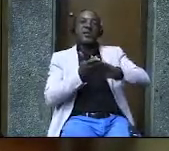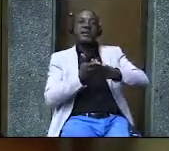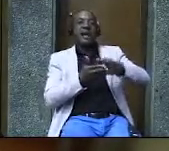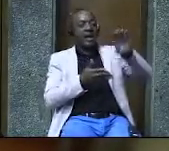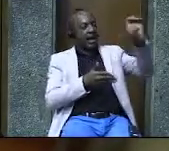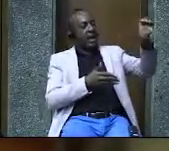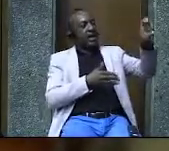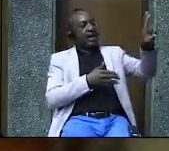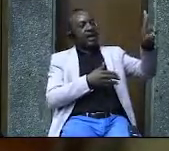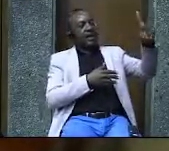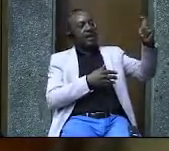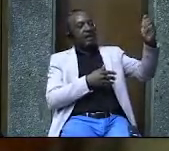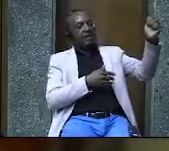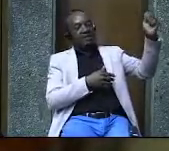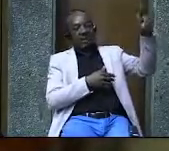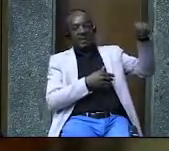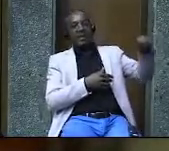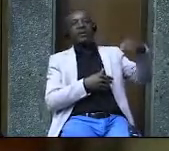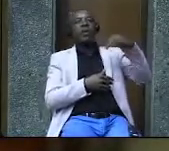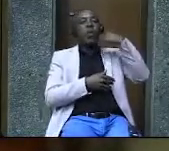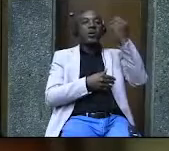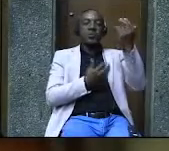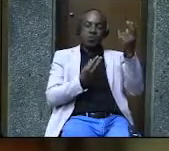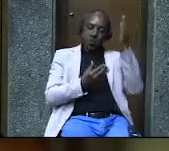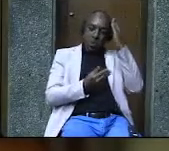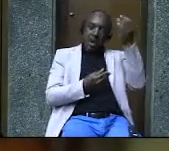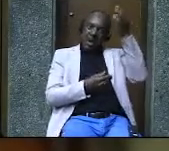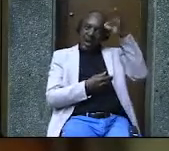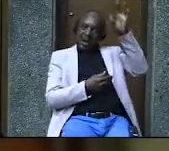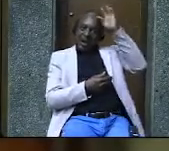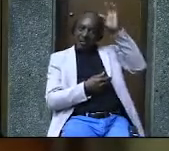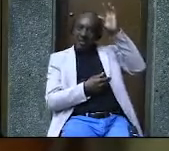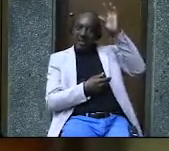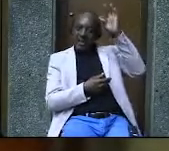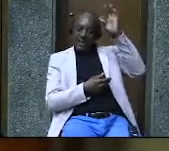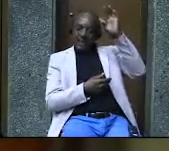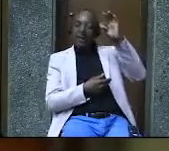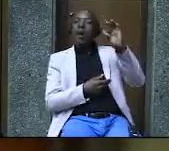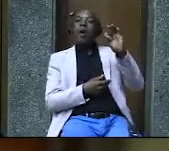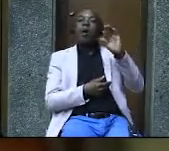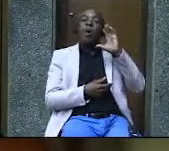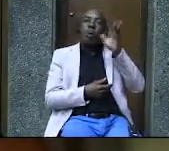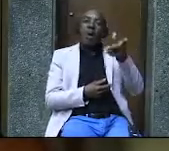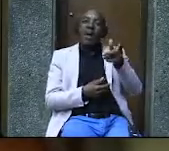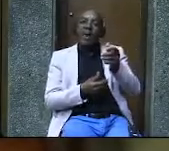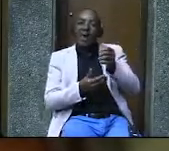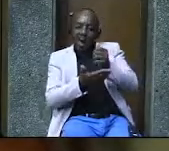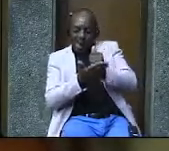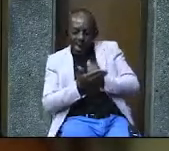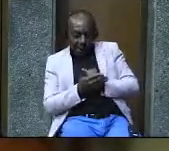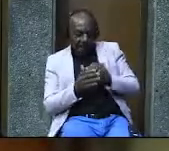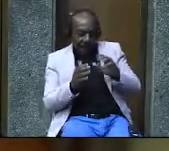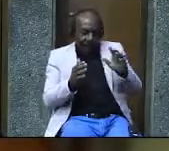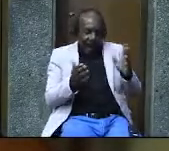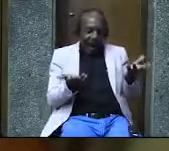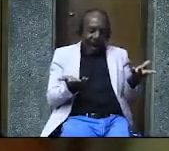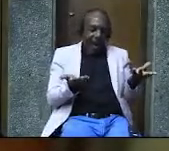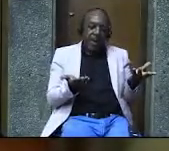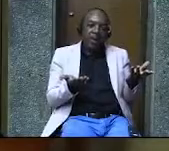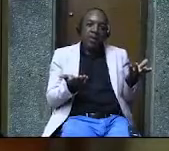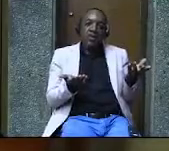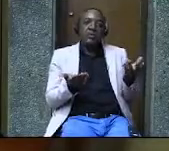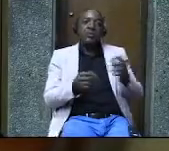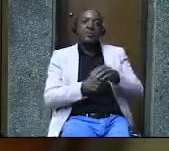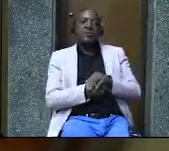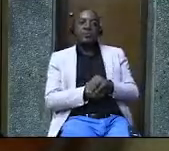new dispensation has failed our ancestors in terms of restoring Everton as a freehold farm. I pause